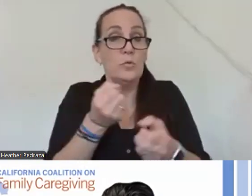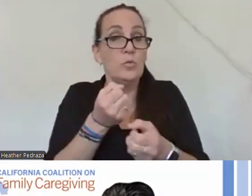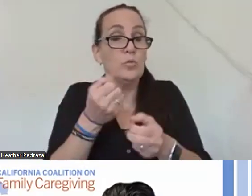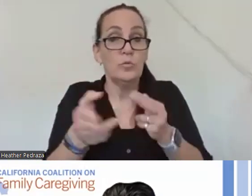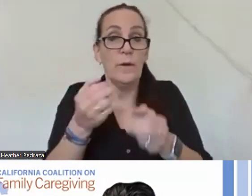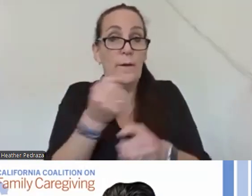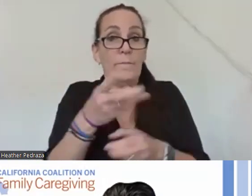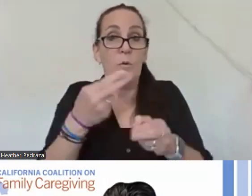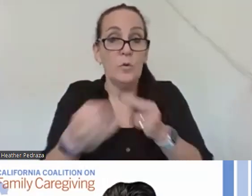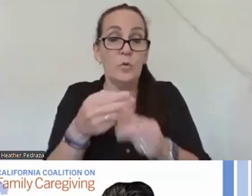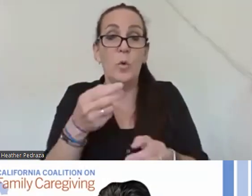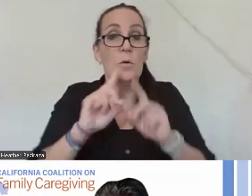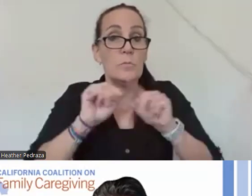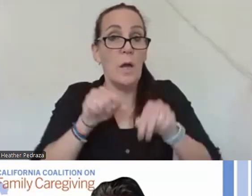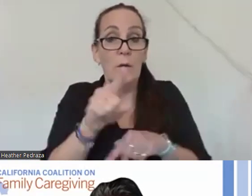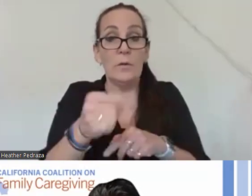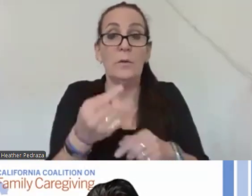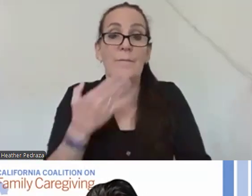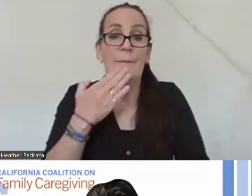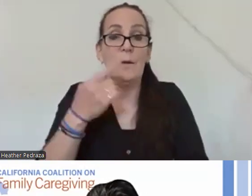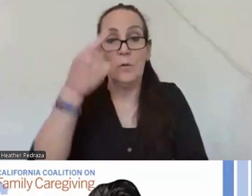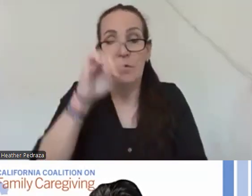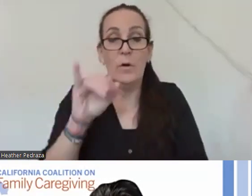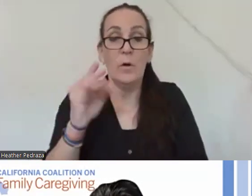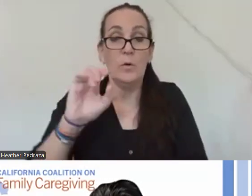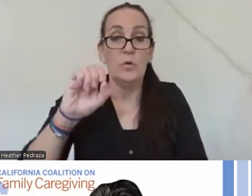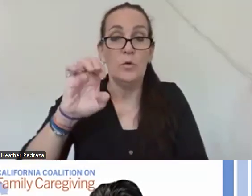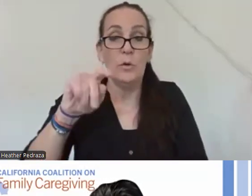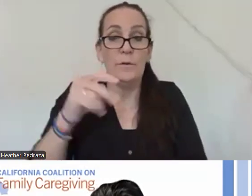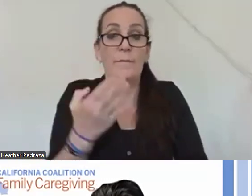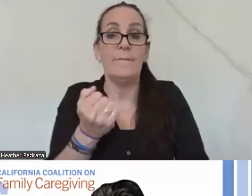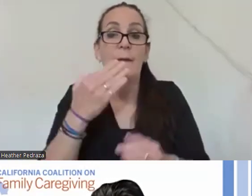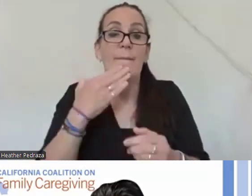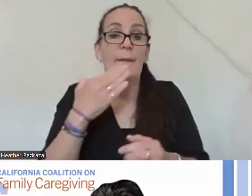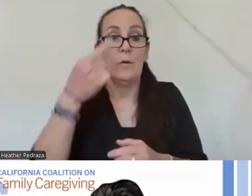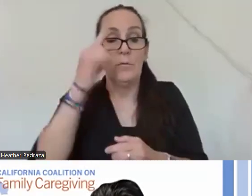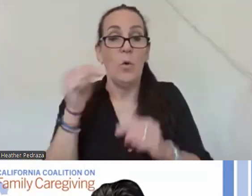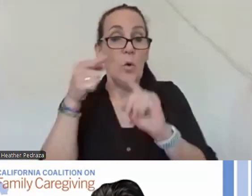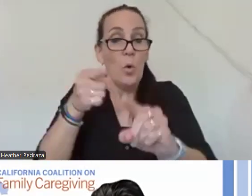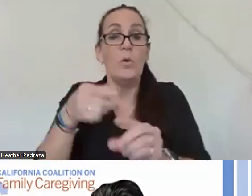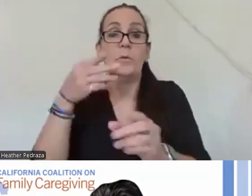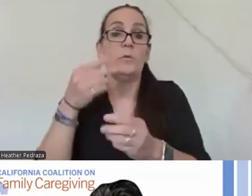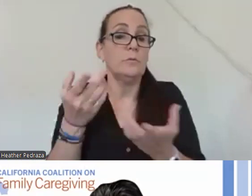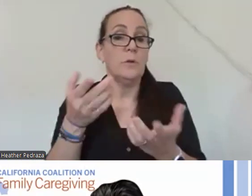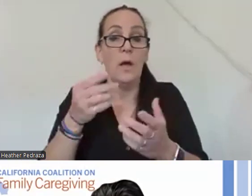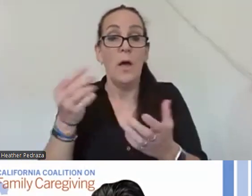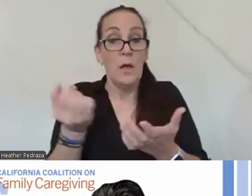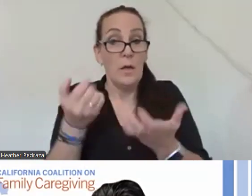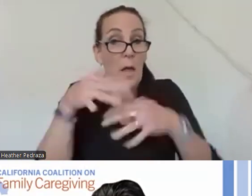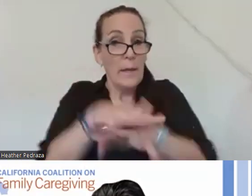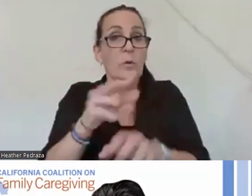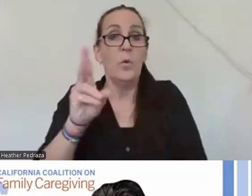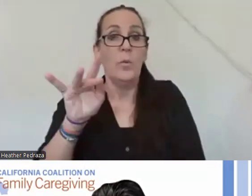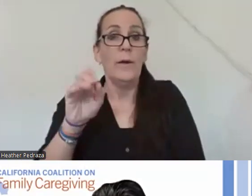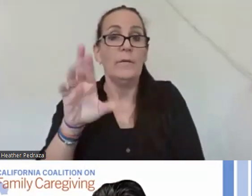of integrating the waivers into the managed care plans. We do have concerns, as you know, but